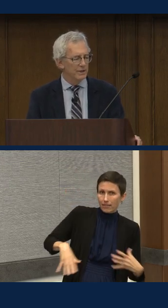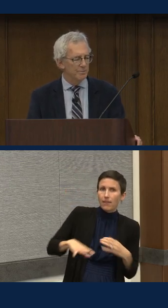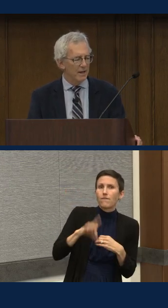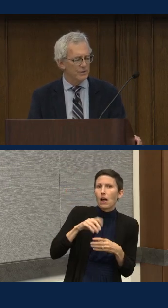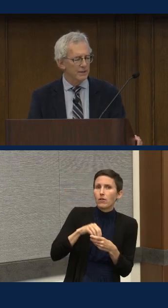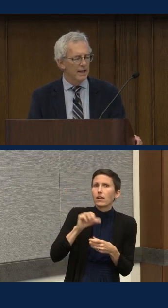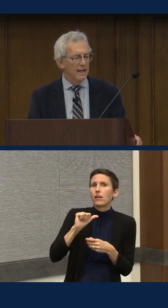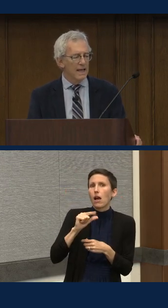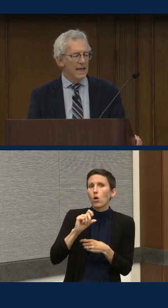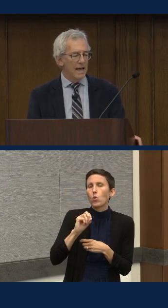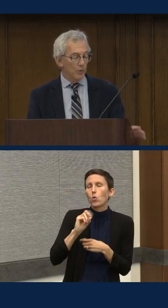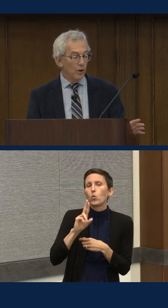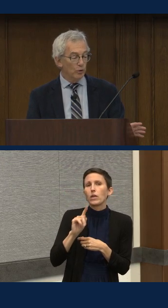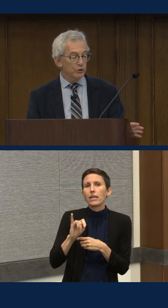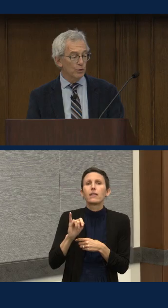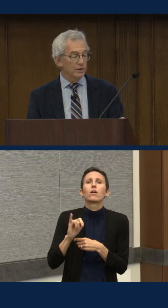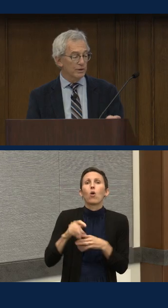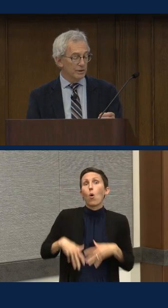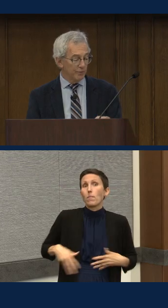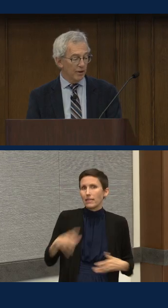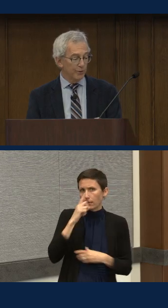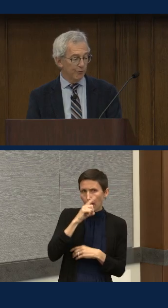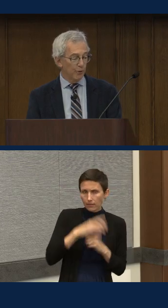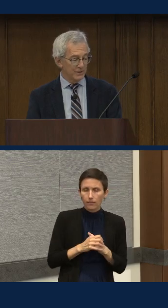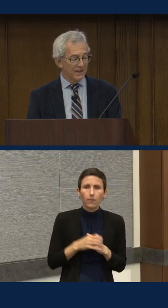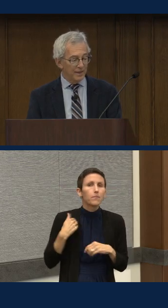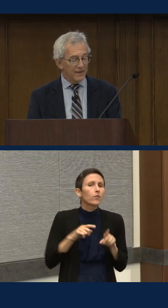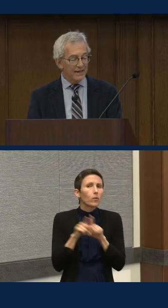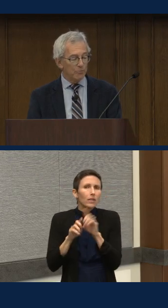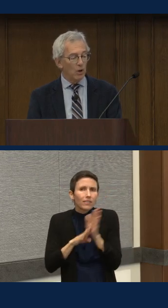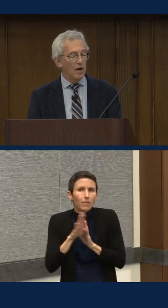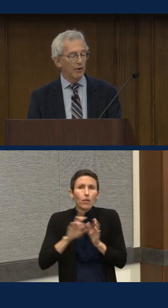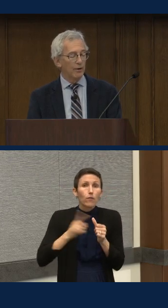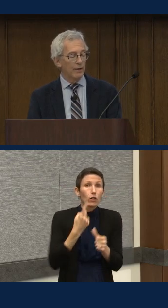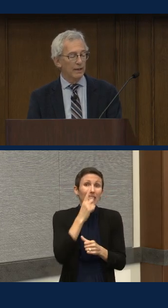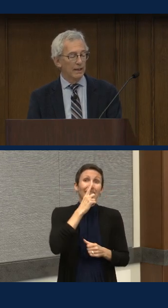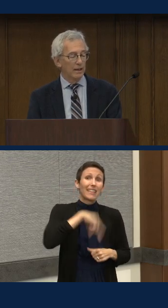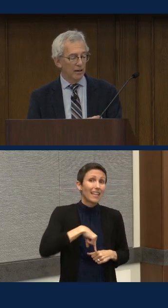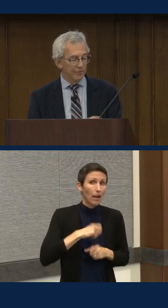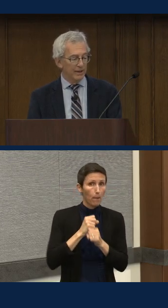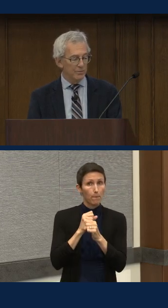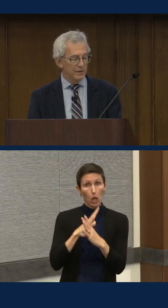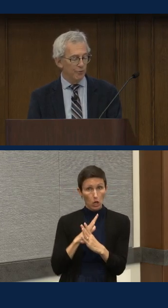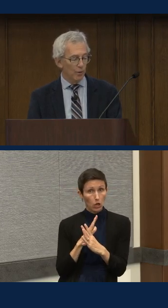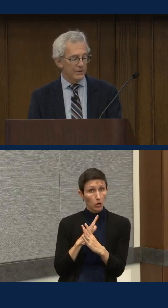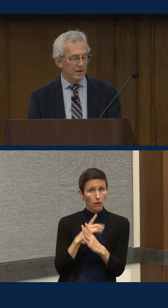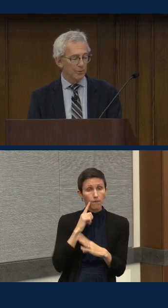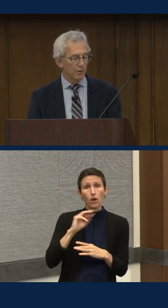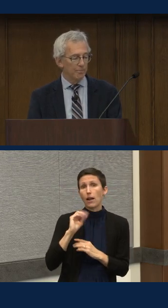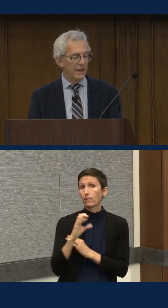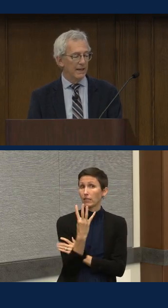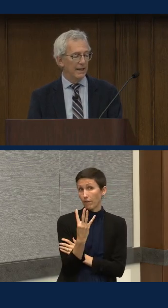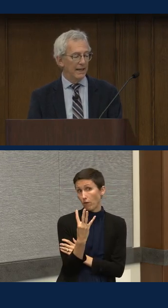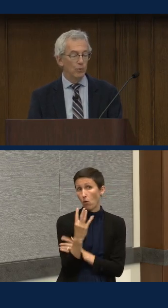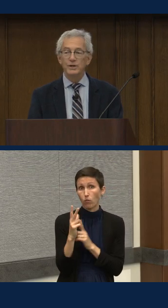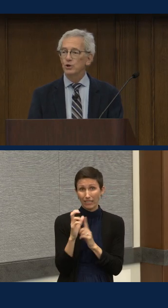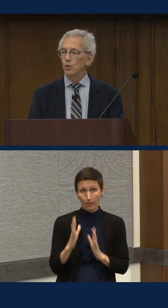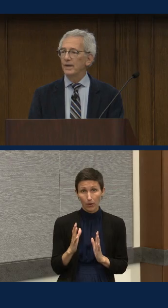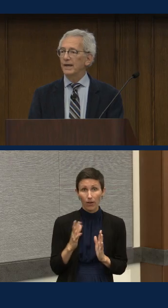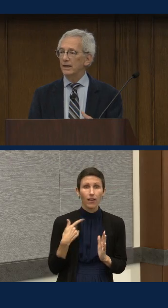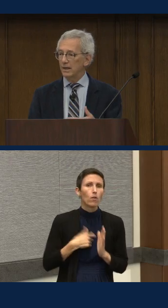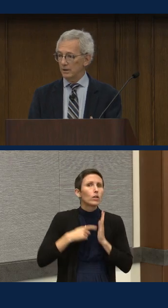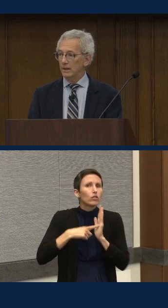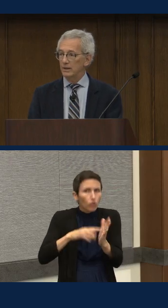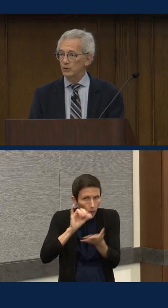agouti obese mouse. And we also developed the first synthetic blocker of the MC4 receptor, and we